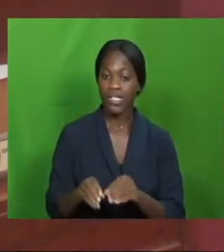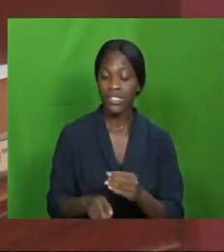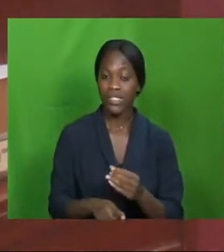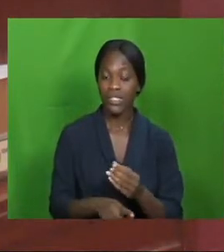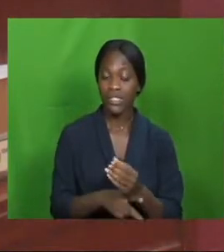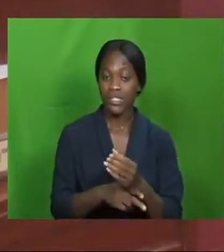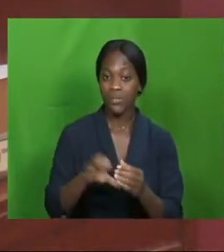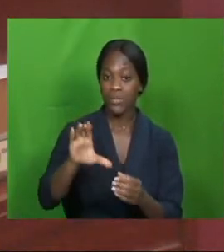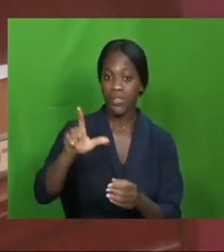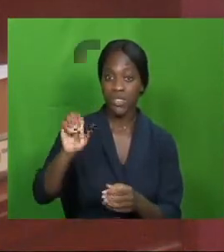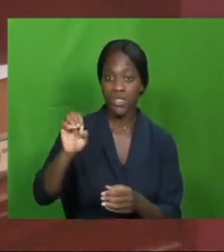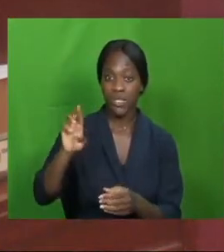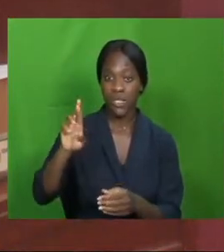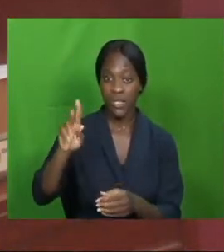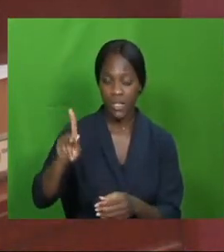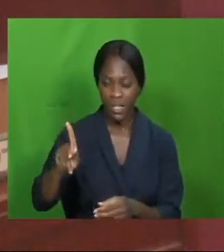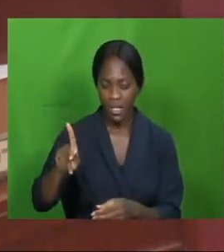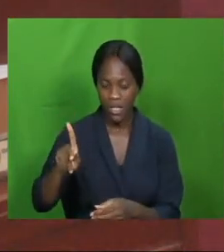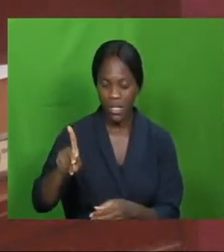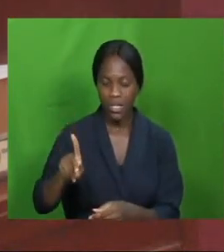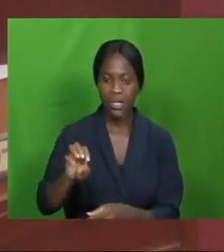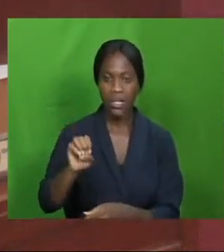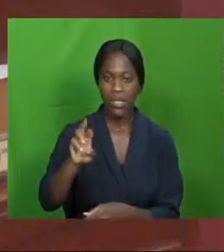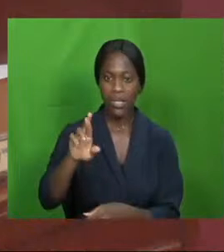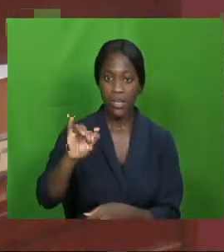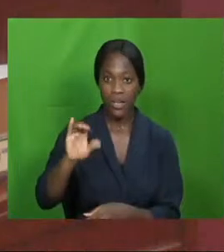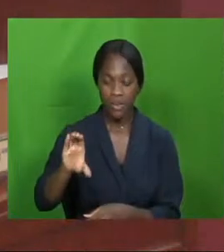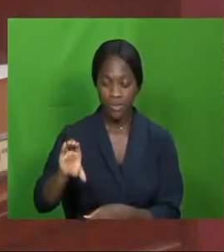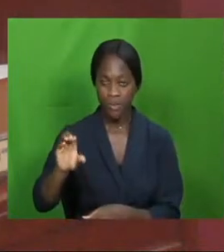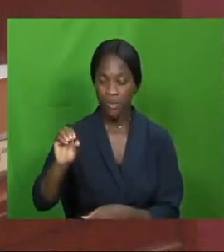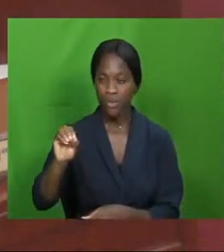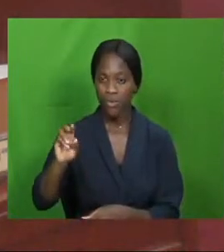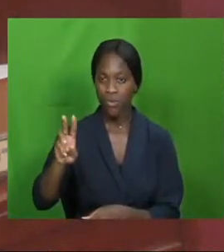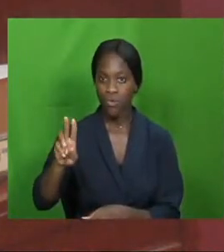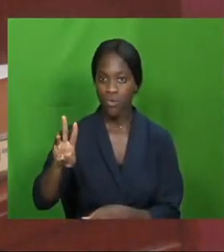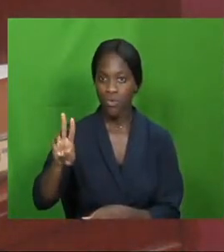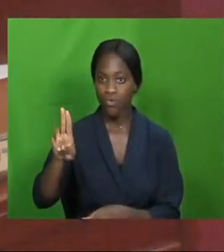Administration. The Speaker, the report has